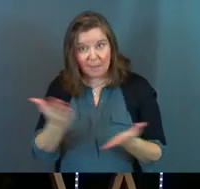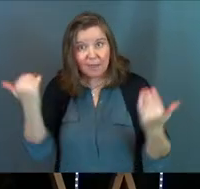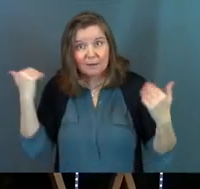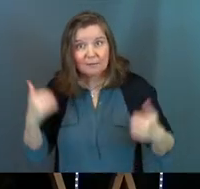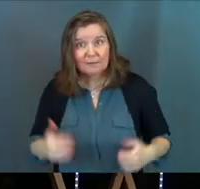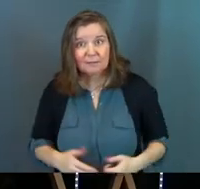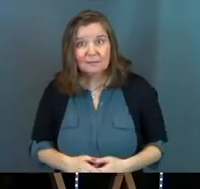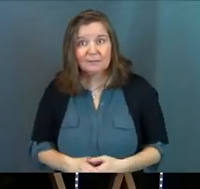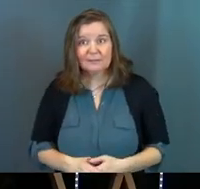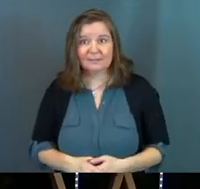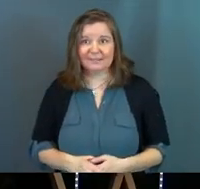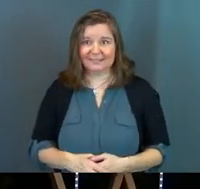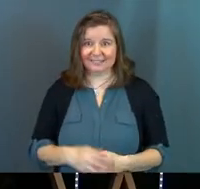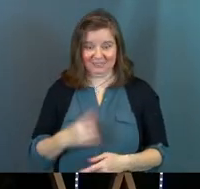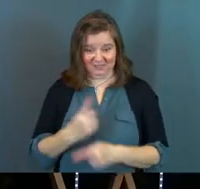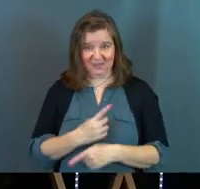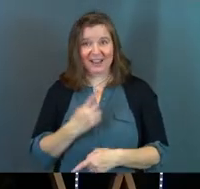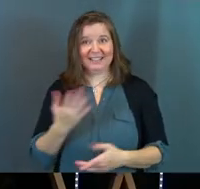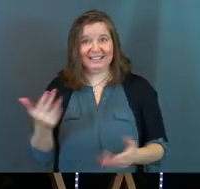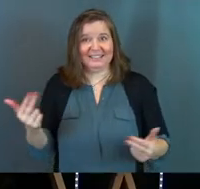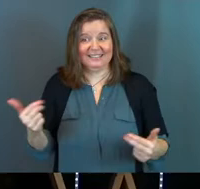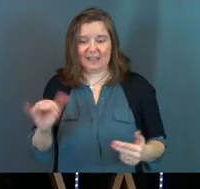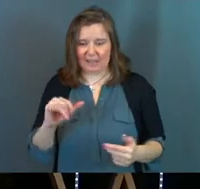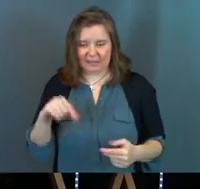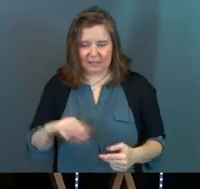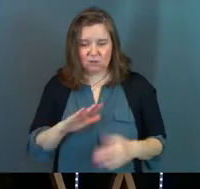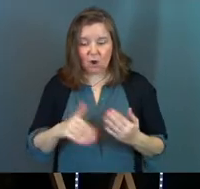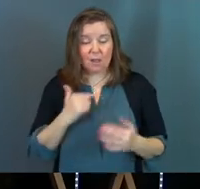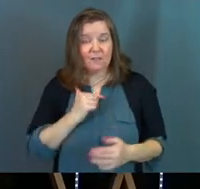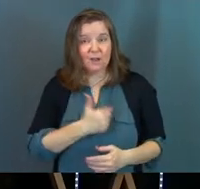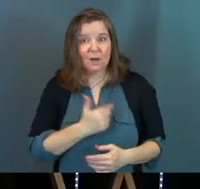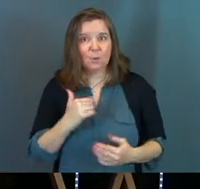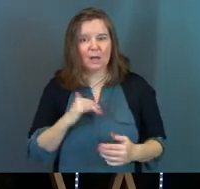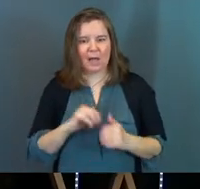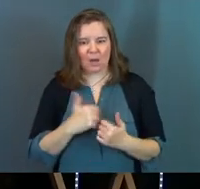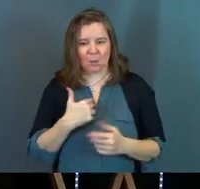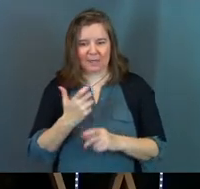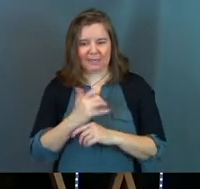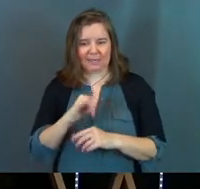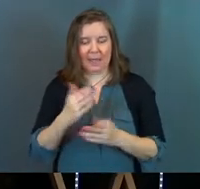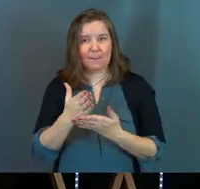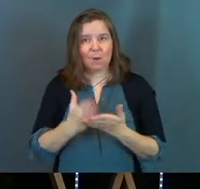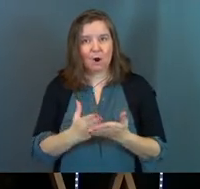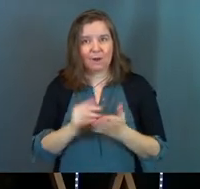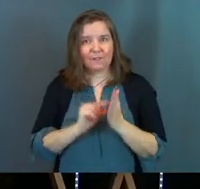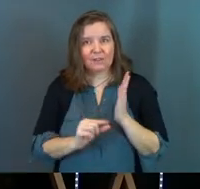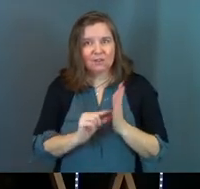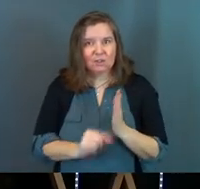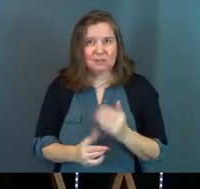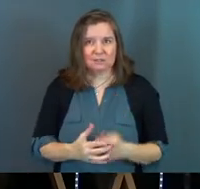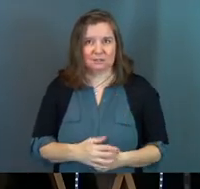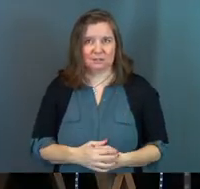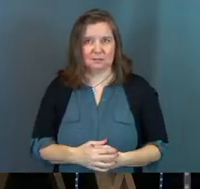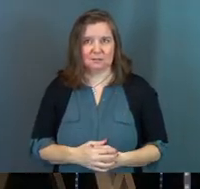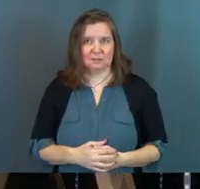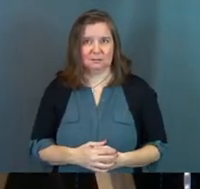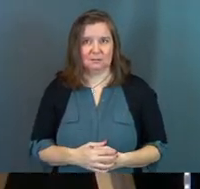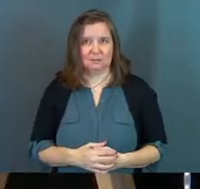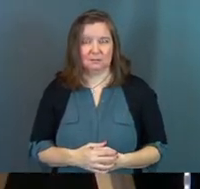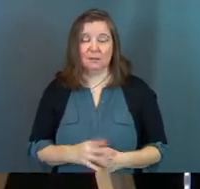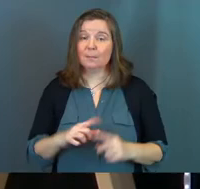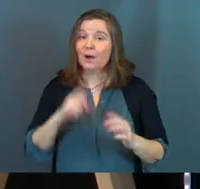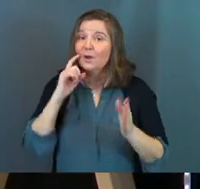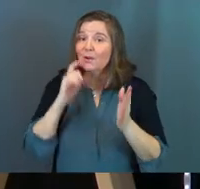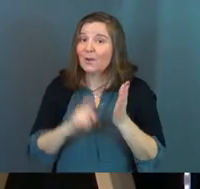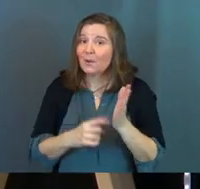amen? Right? Like, this is all of us. We're like, how do I get to that part of the verse?